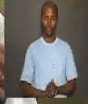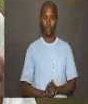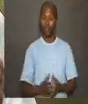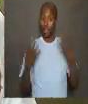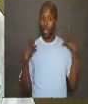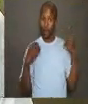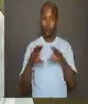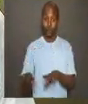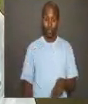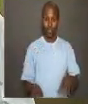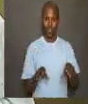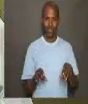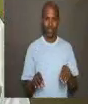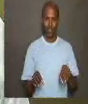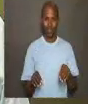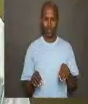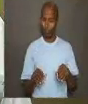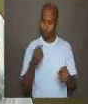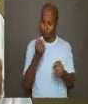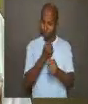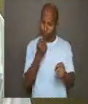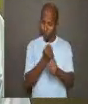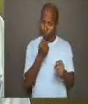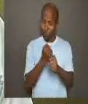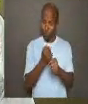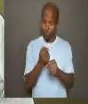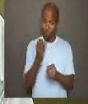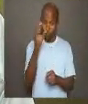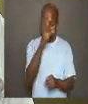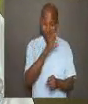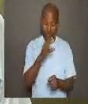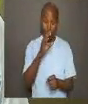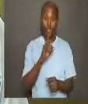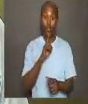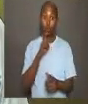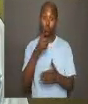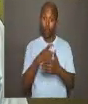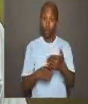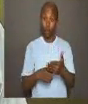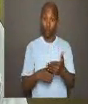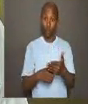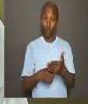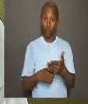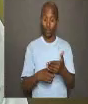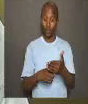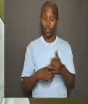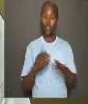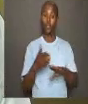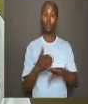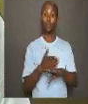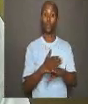Hello, students. Did you manage to determine the truth values of the